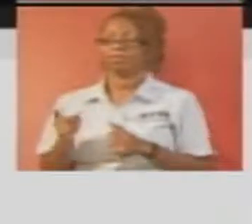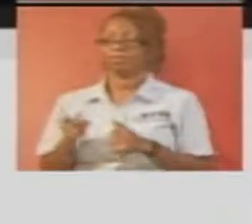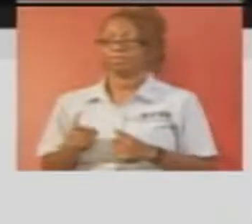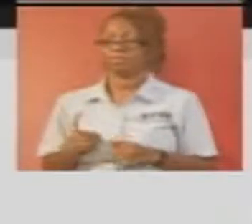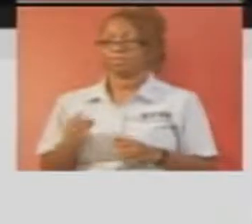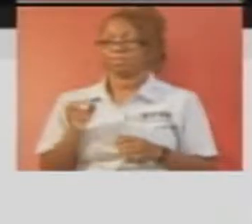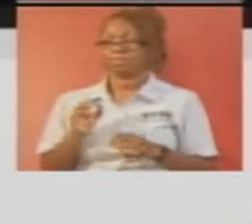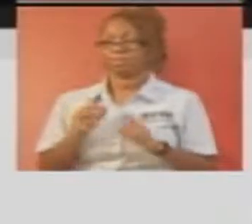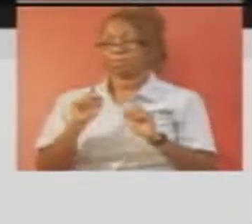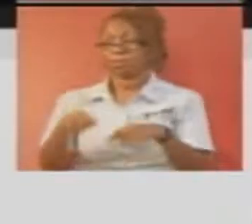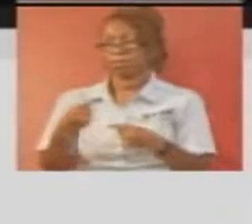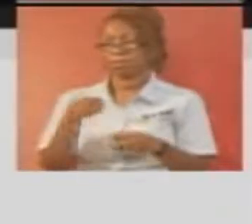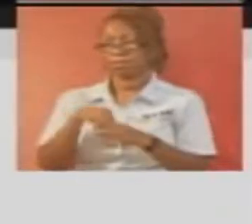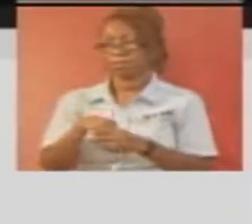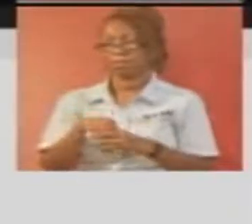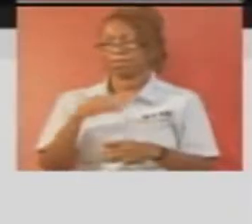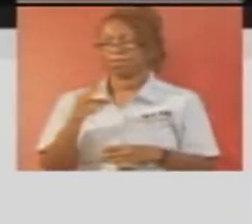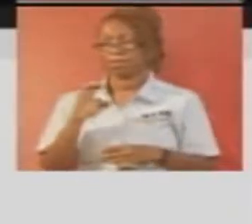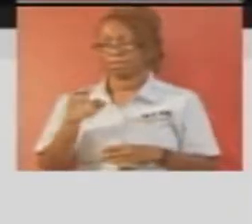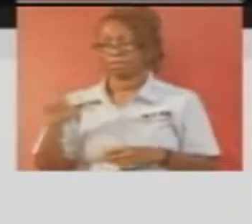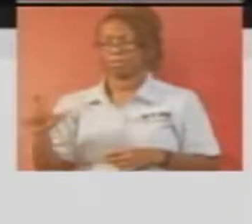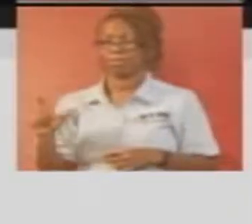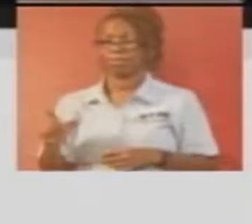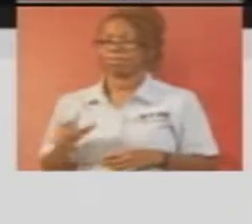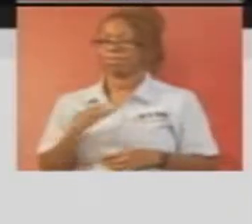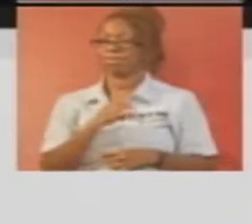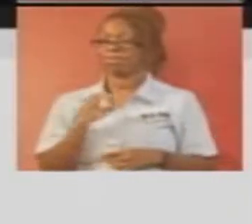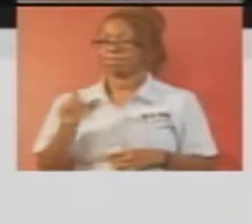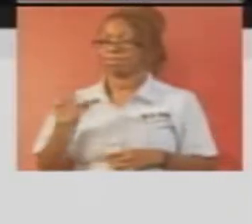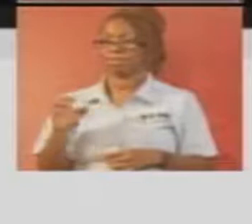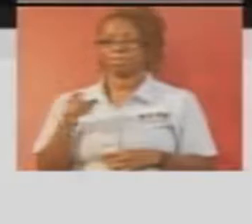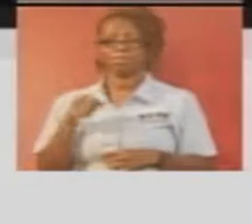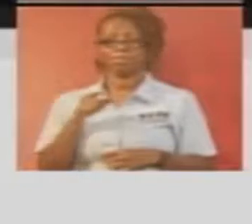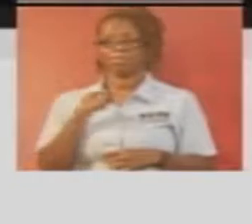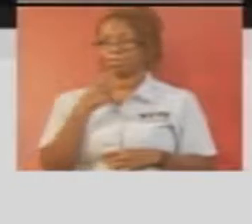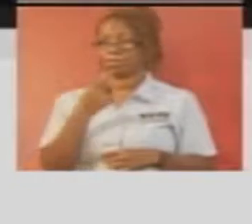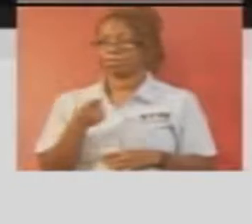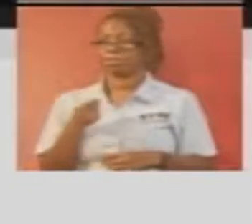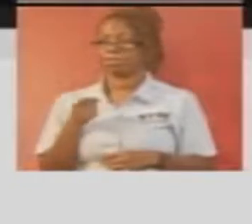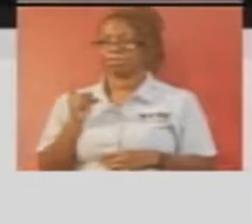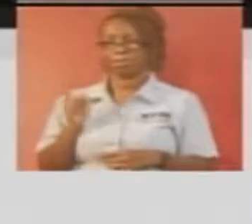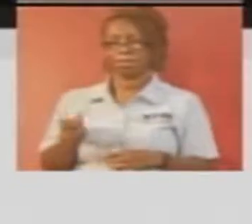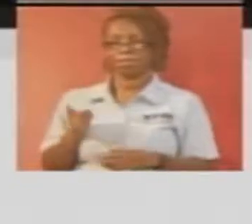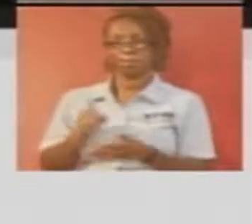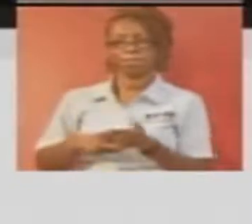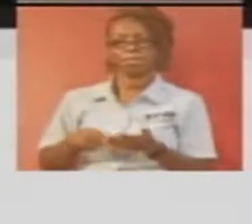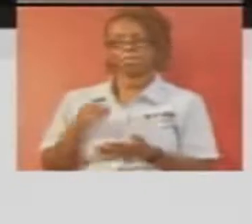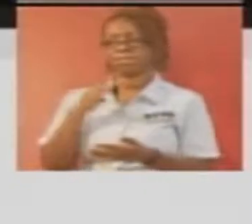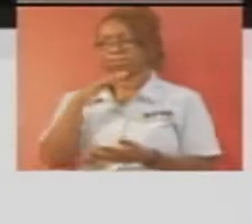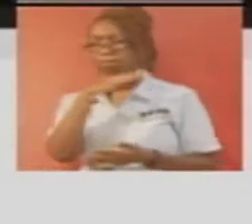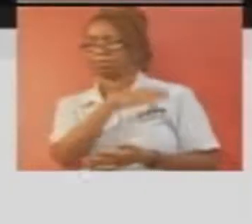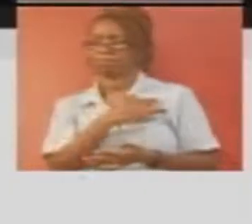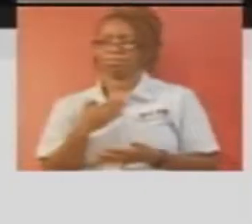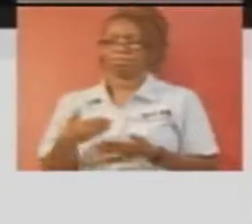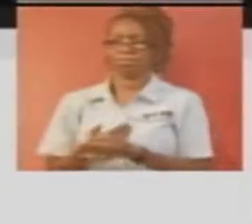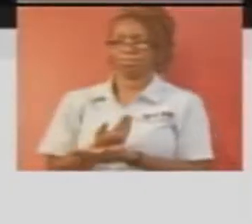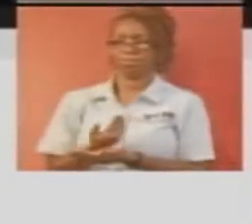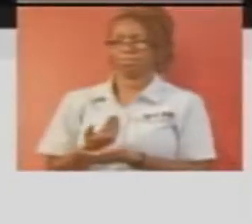expressed in the cell. It's seen as foreign, and that triggers an immune response that is specific to SARS-CoV-2. So if